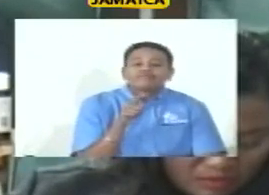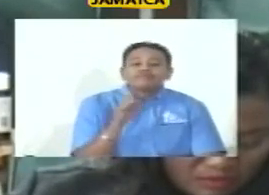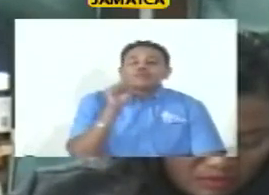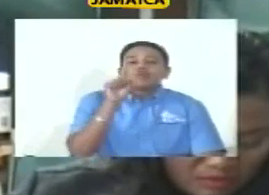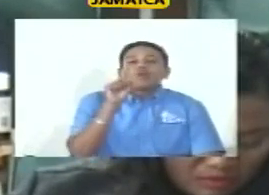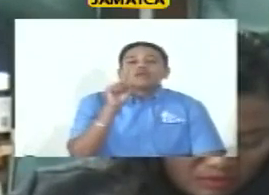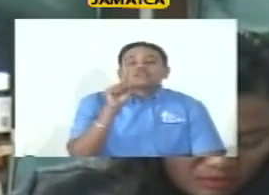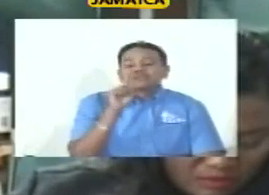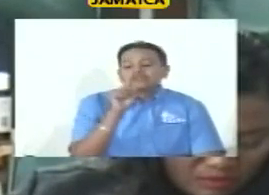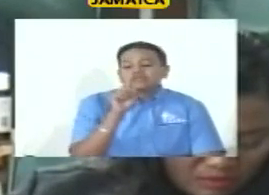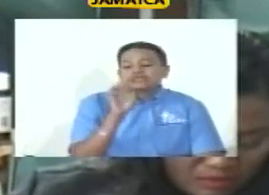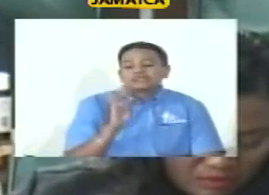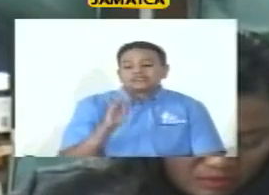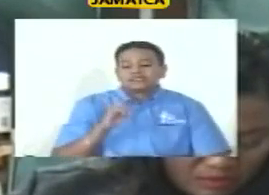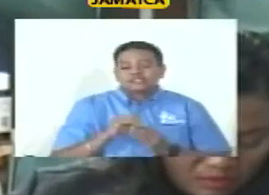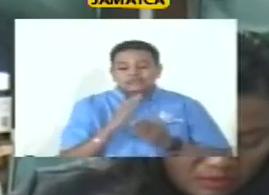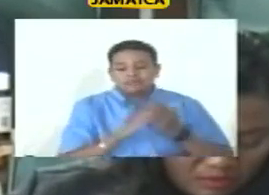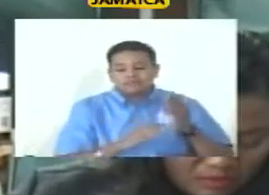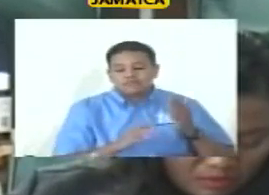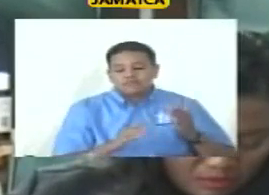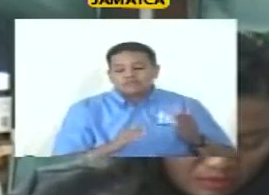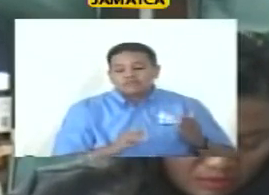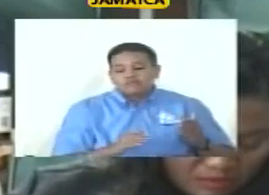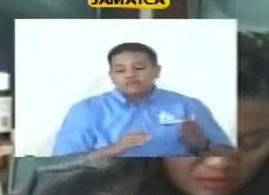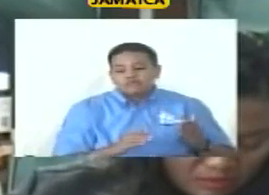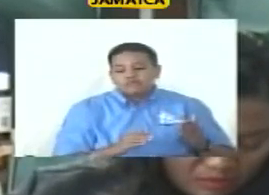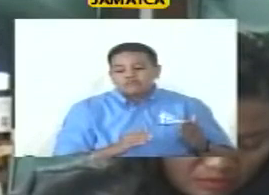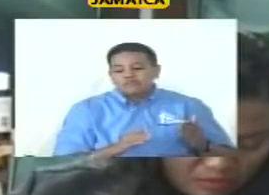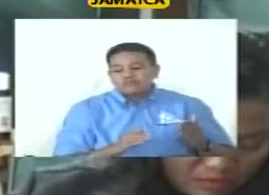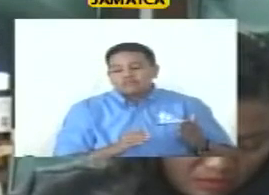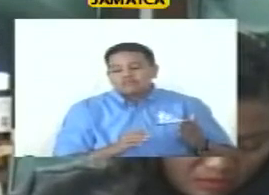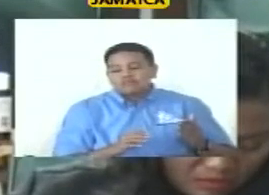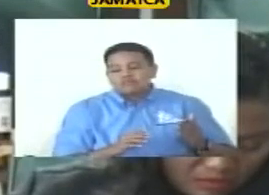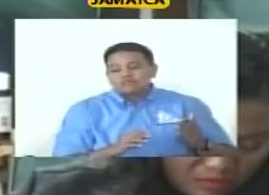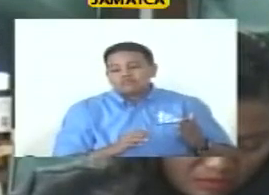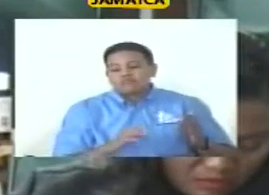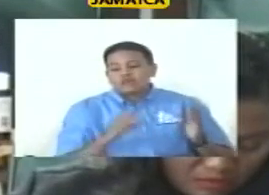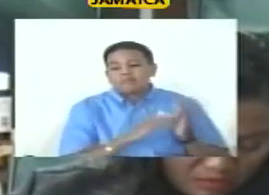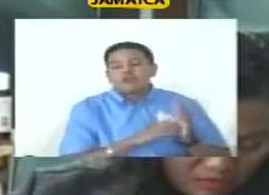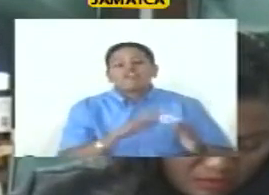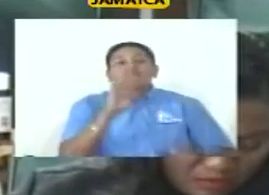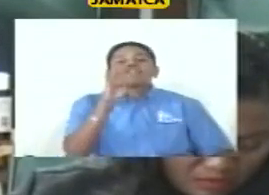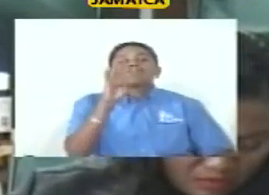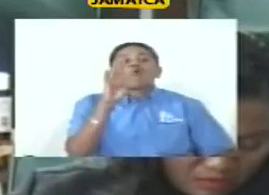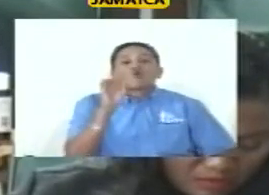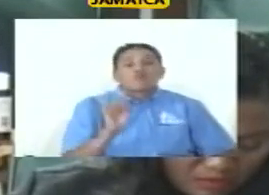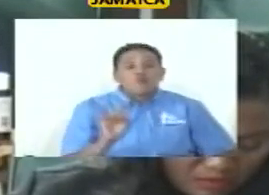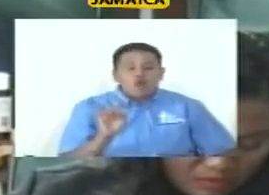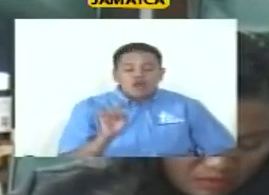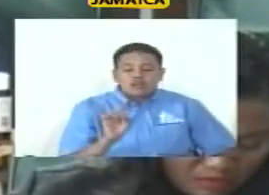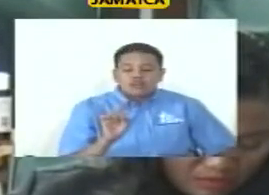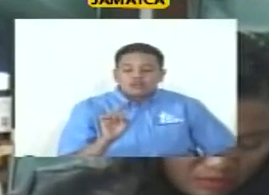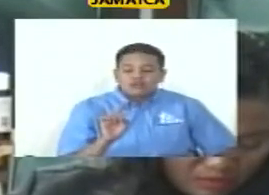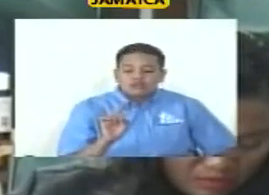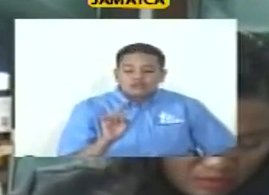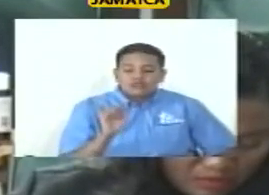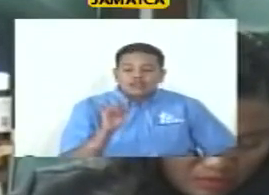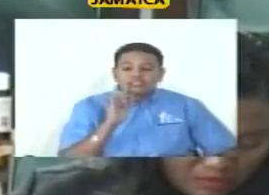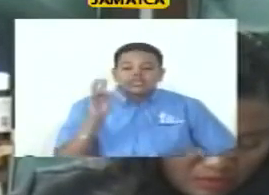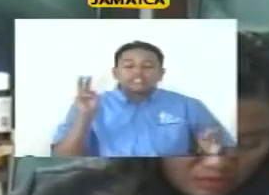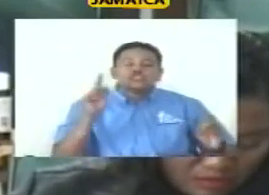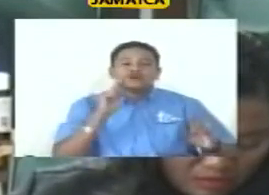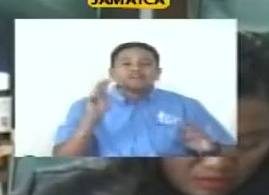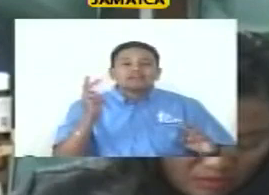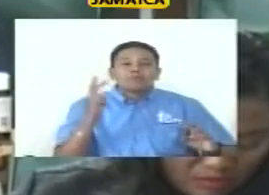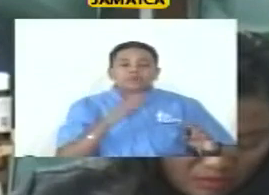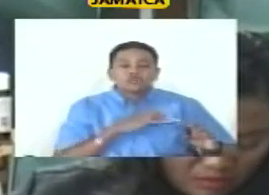1.6 in part 2, we're at paragraph 4.1, and this is the issue of the deputy